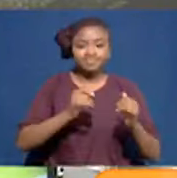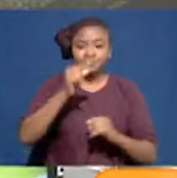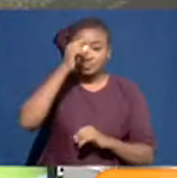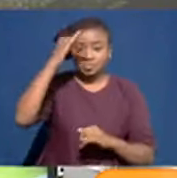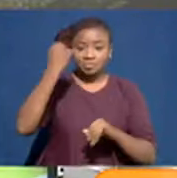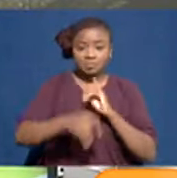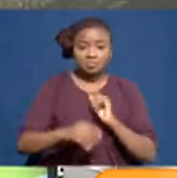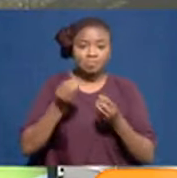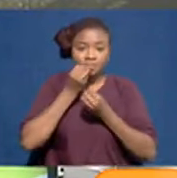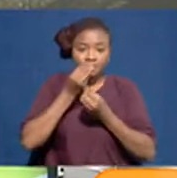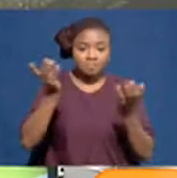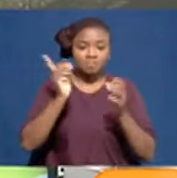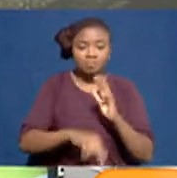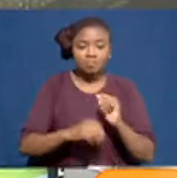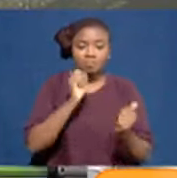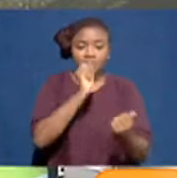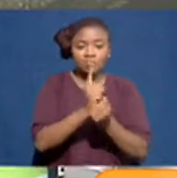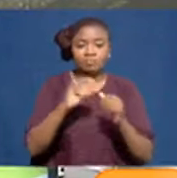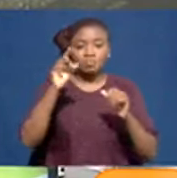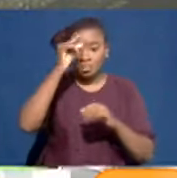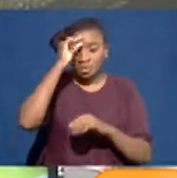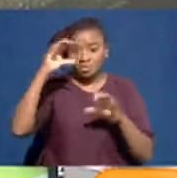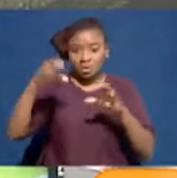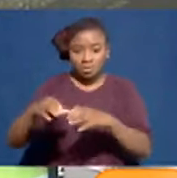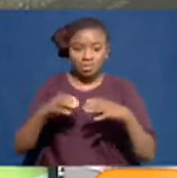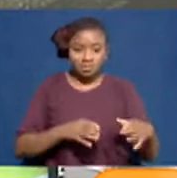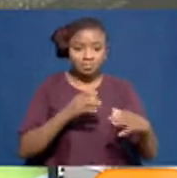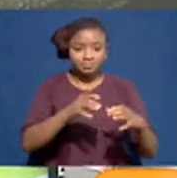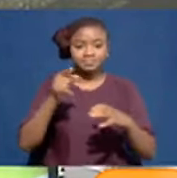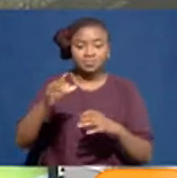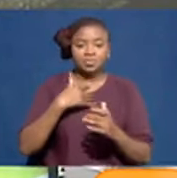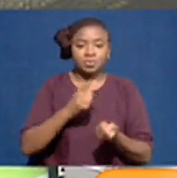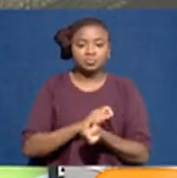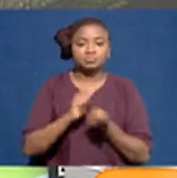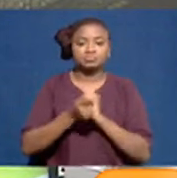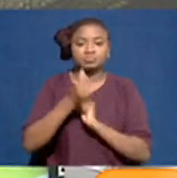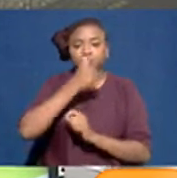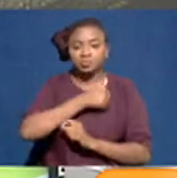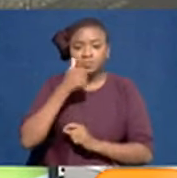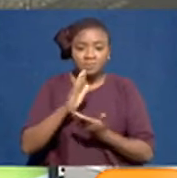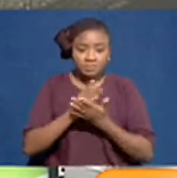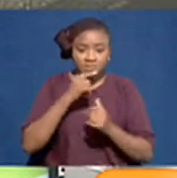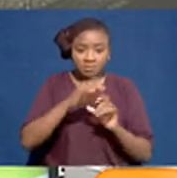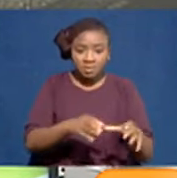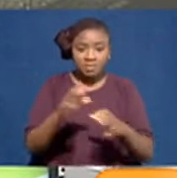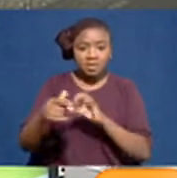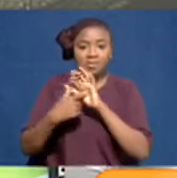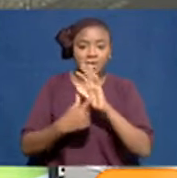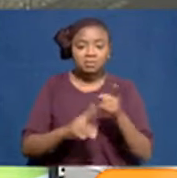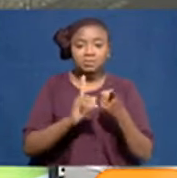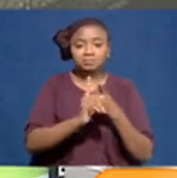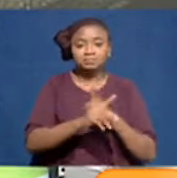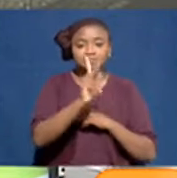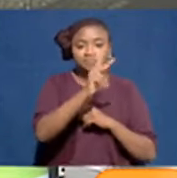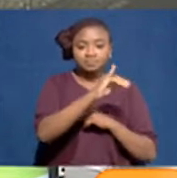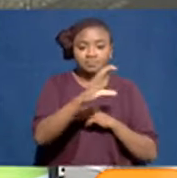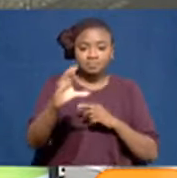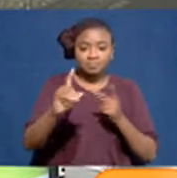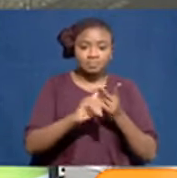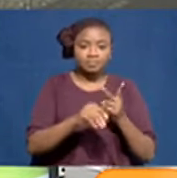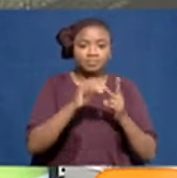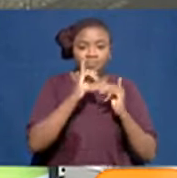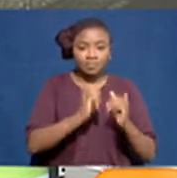The government has finally unveiled a list of 11 parastatals earmarked for privatisation. Some of the notable farms in the list include KICC,